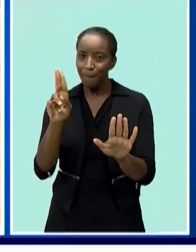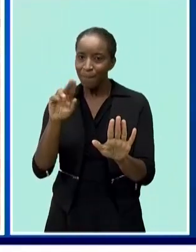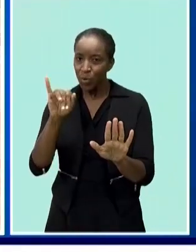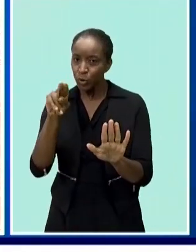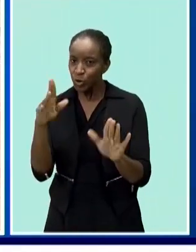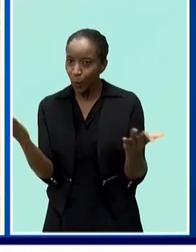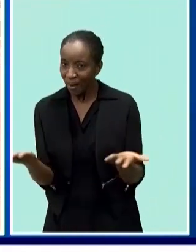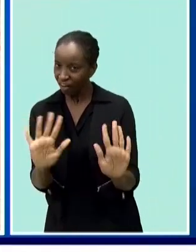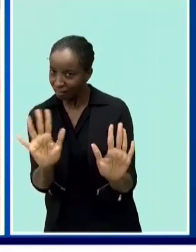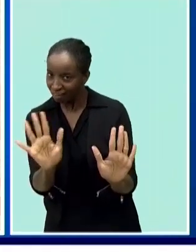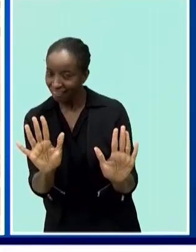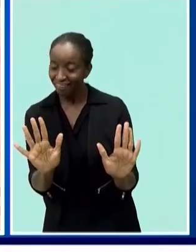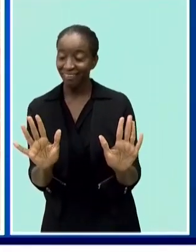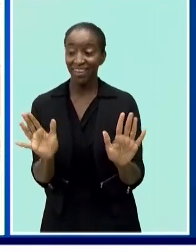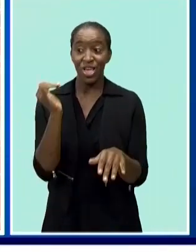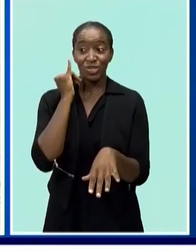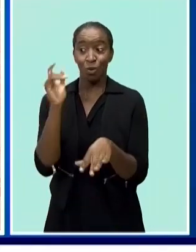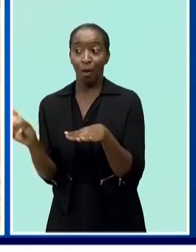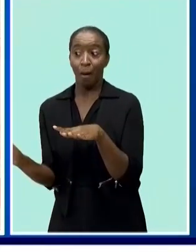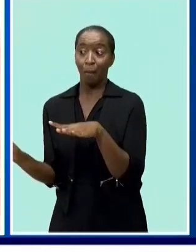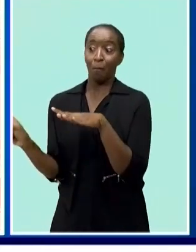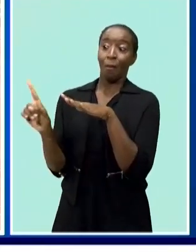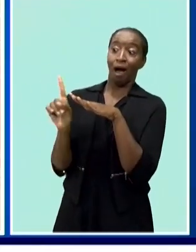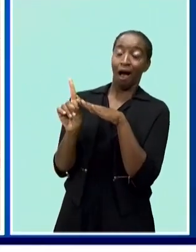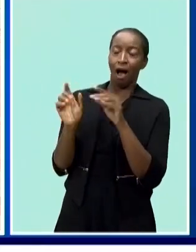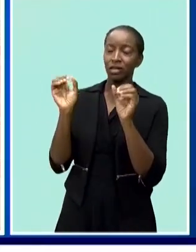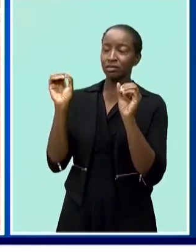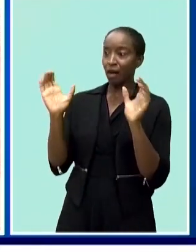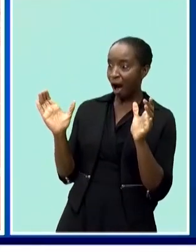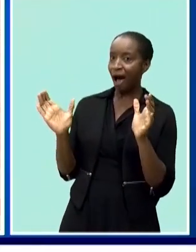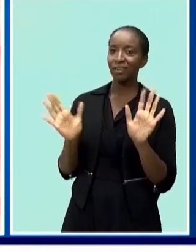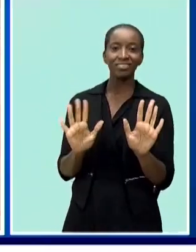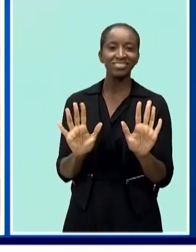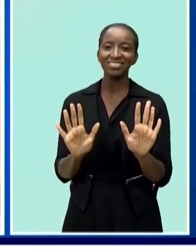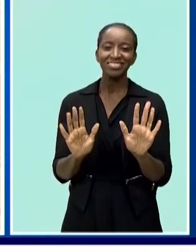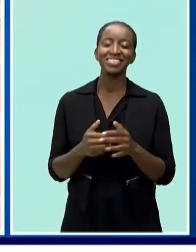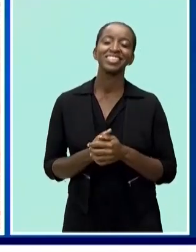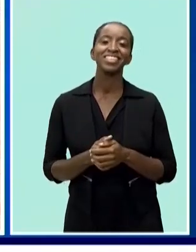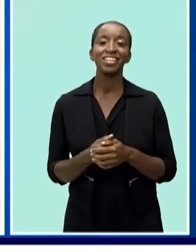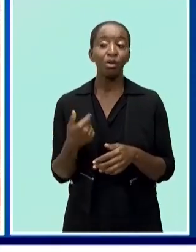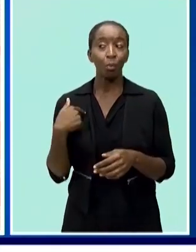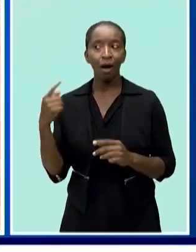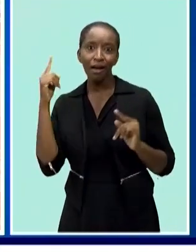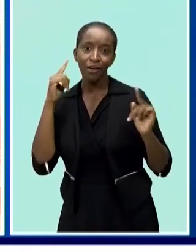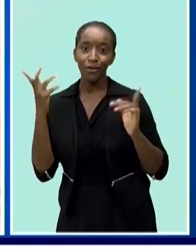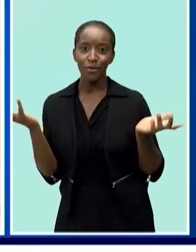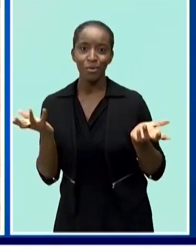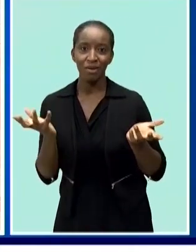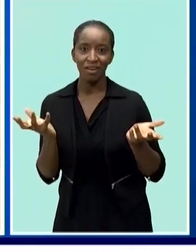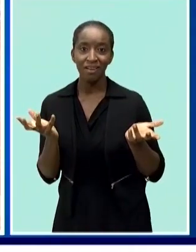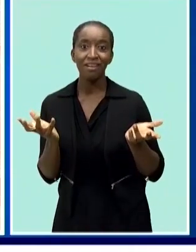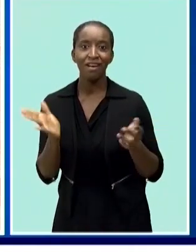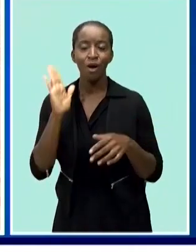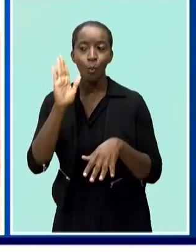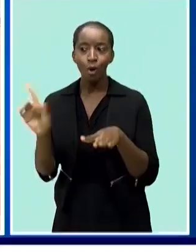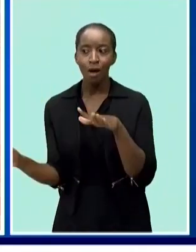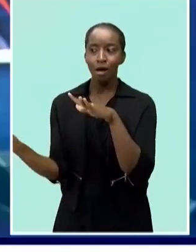but don't be surprised. Don't be surprised, because I've been told that there is going to be a